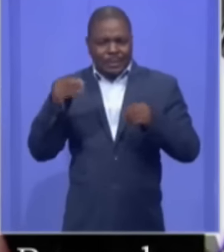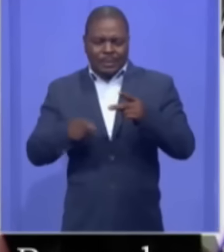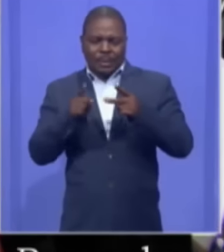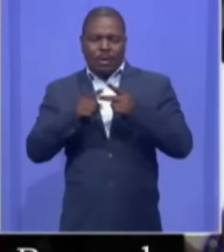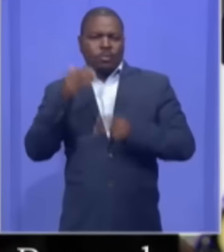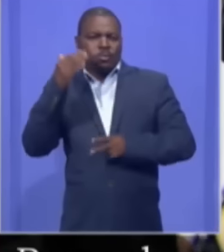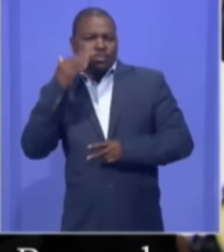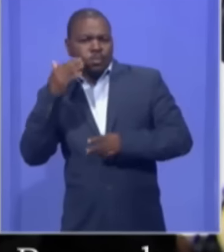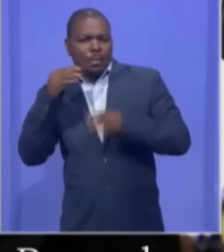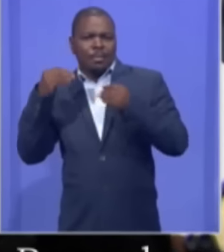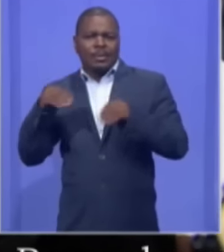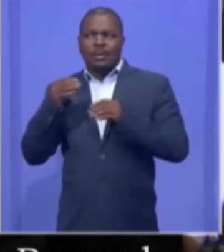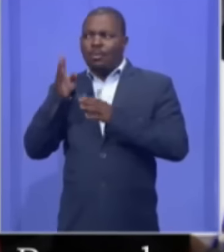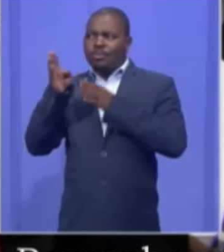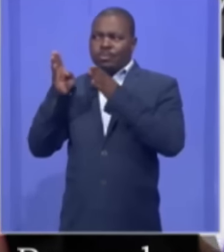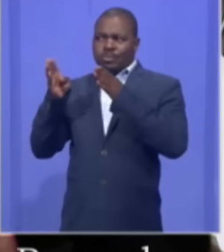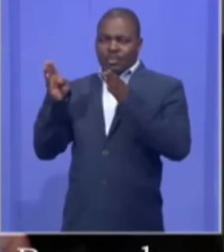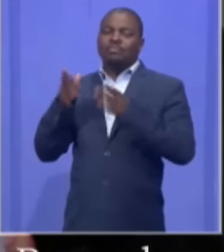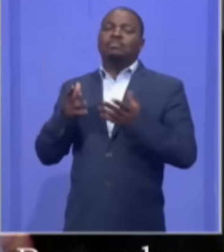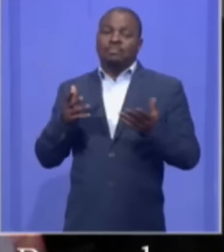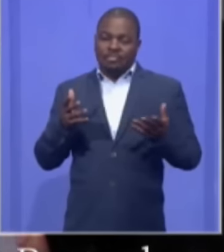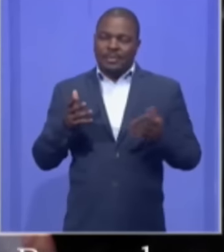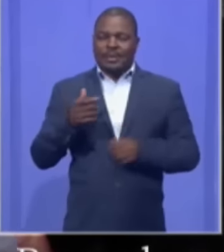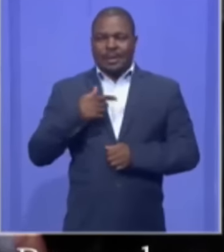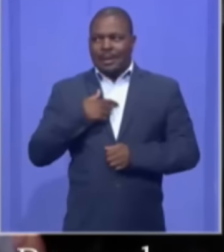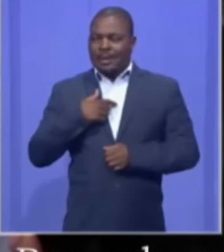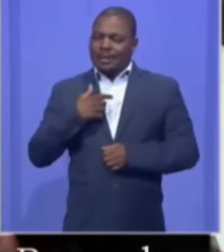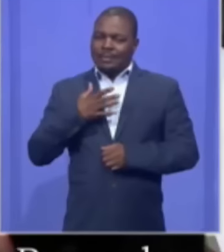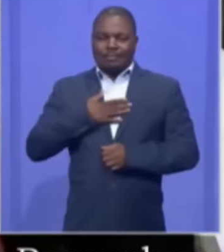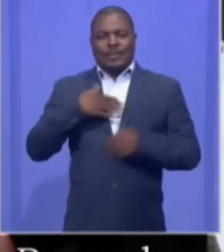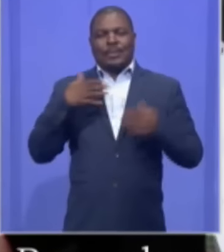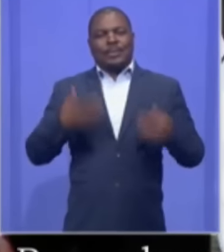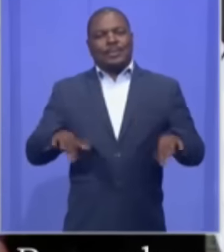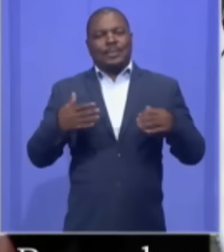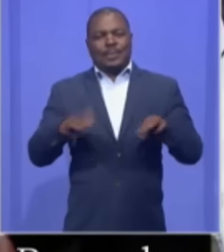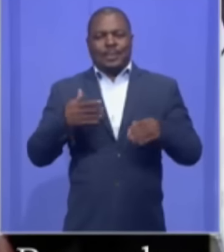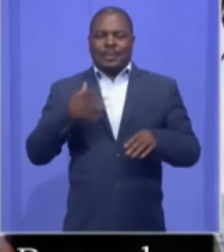white business. So we are really overjoyed. We've got anchor